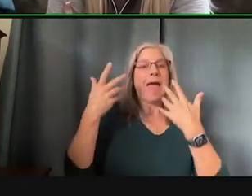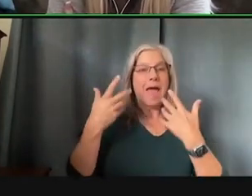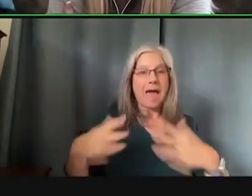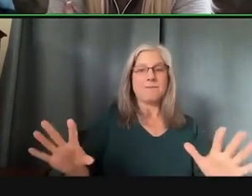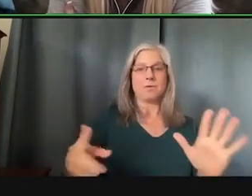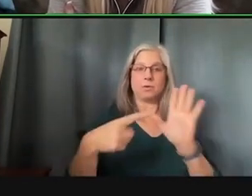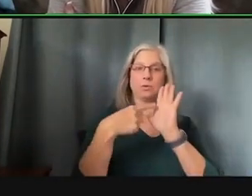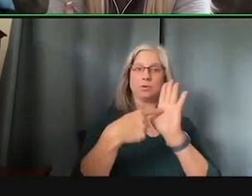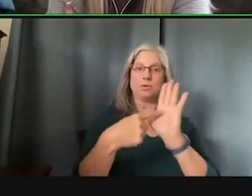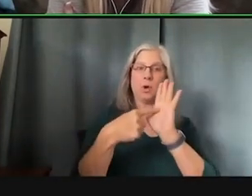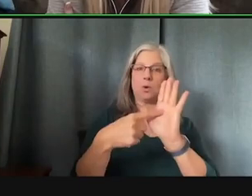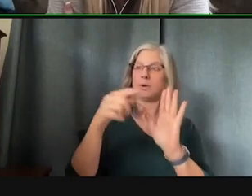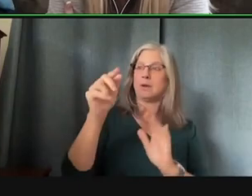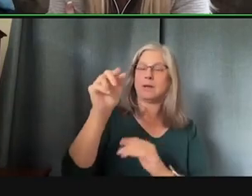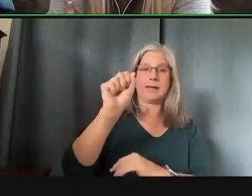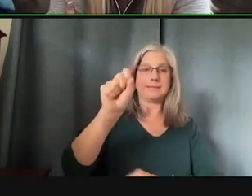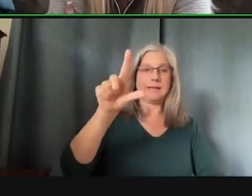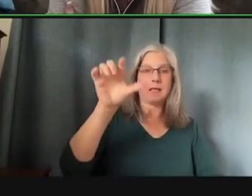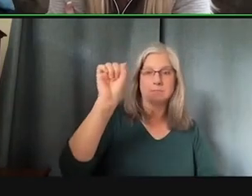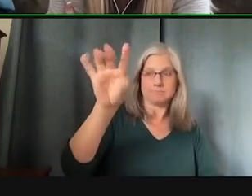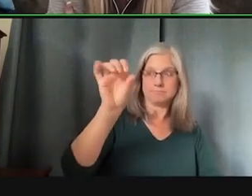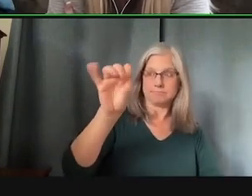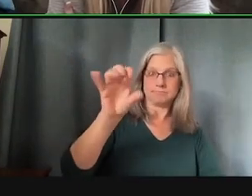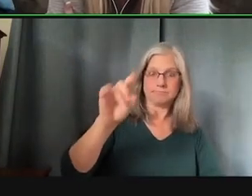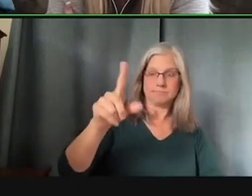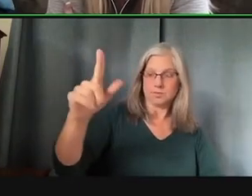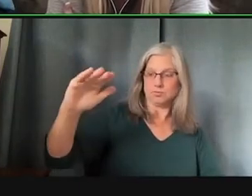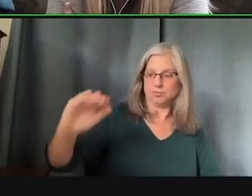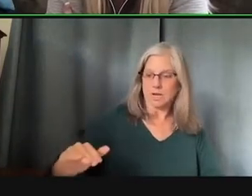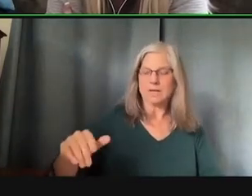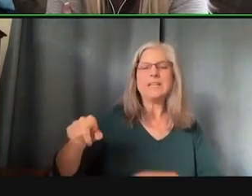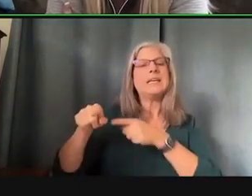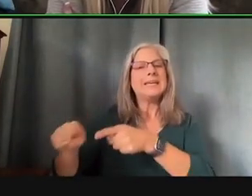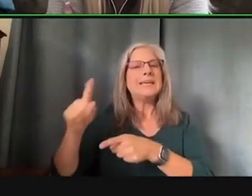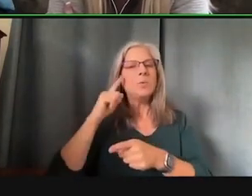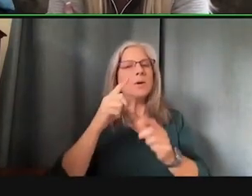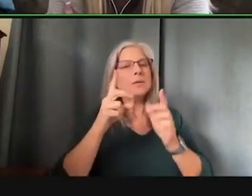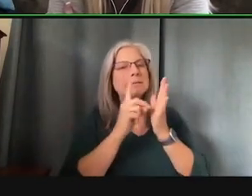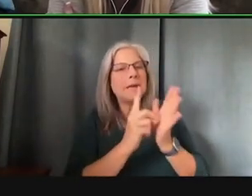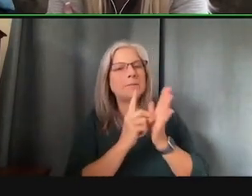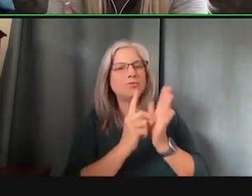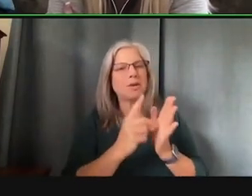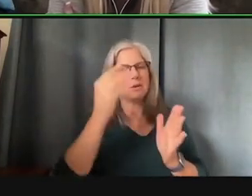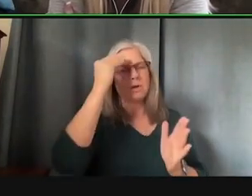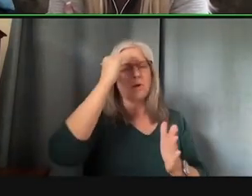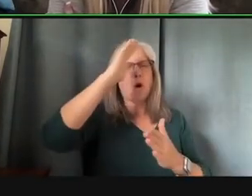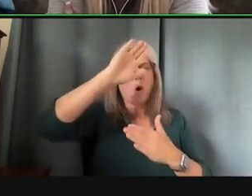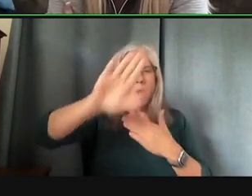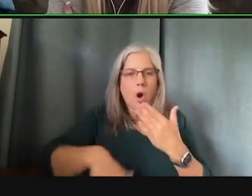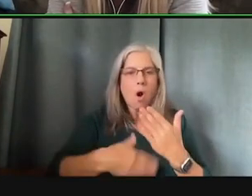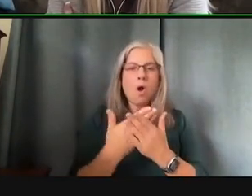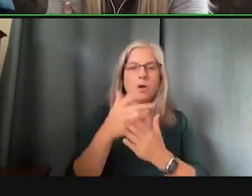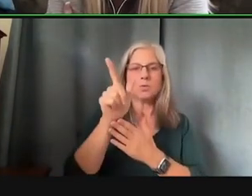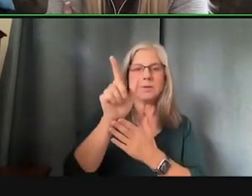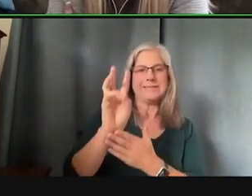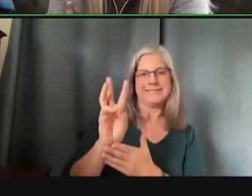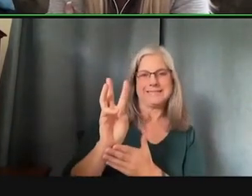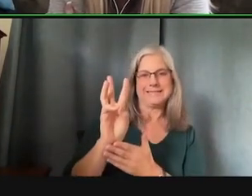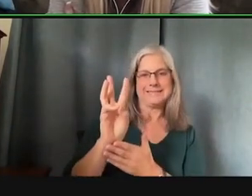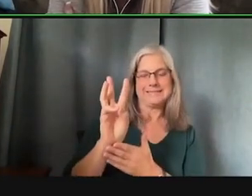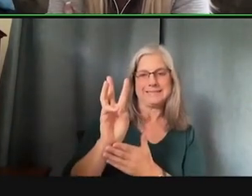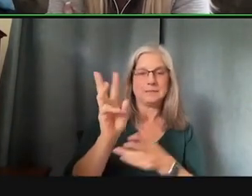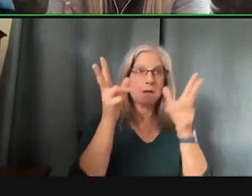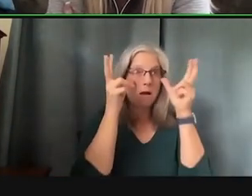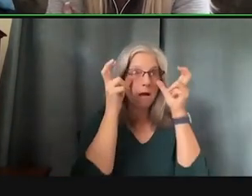an ASL letter signed to him, William will demonstrate knowledge of all 26 letters